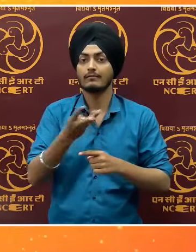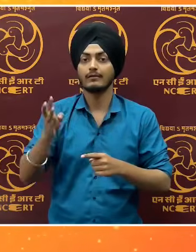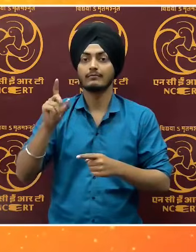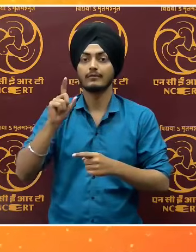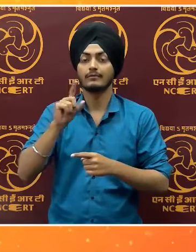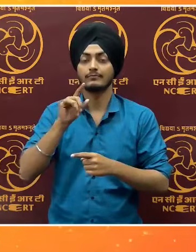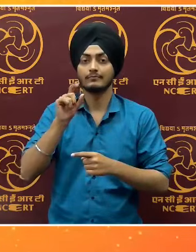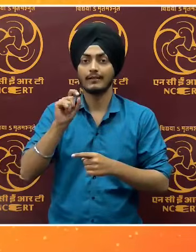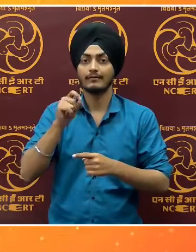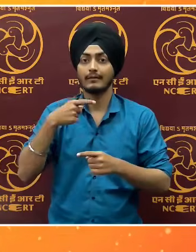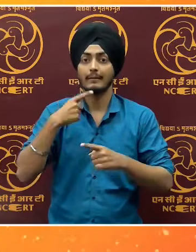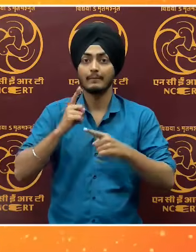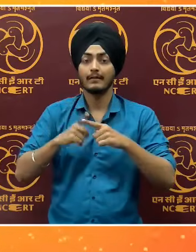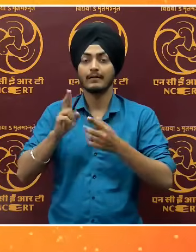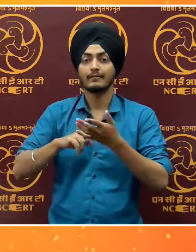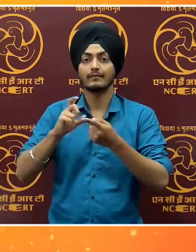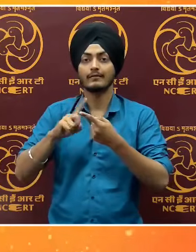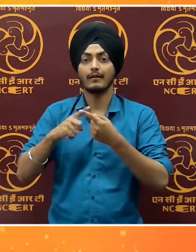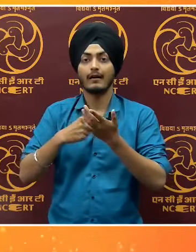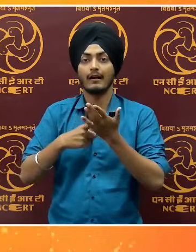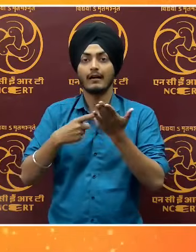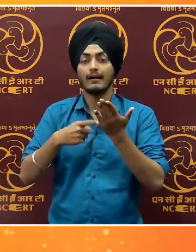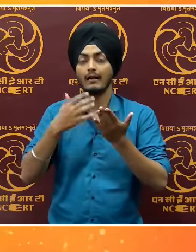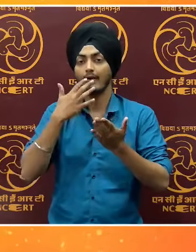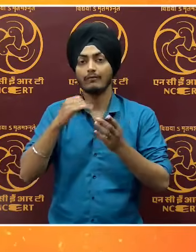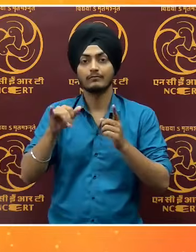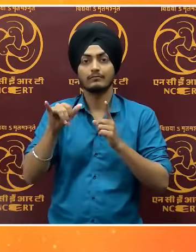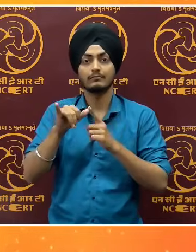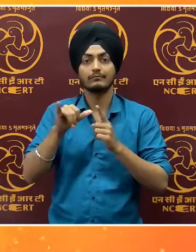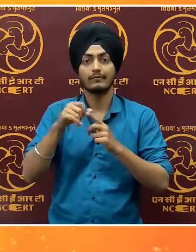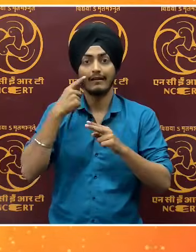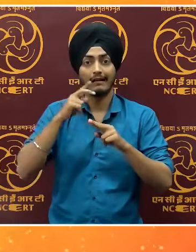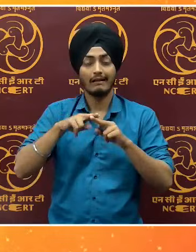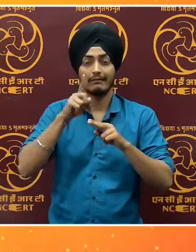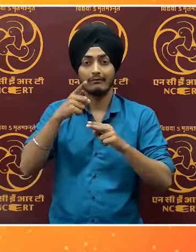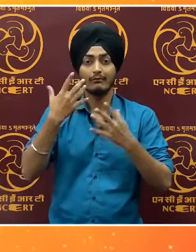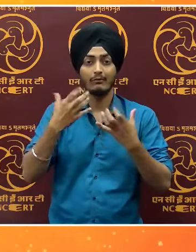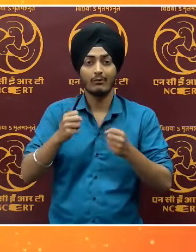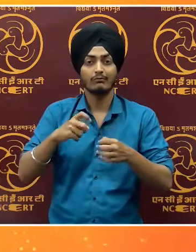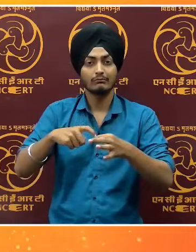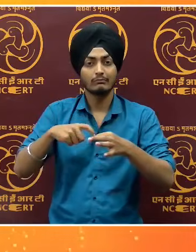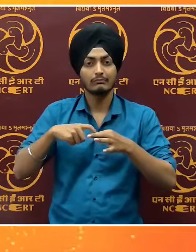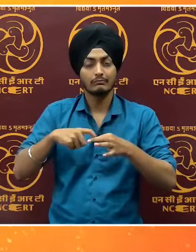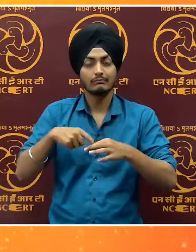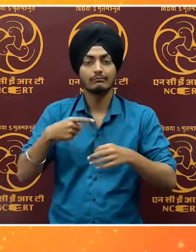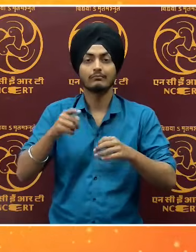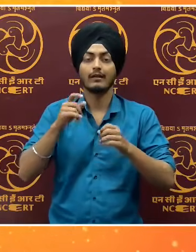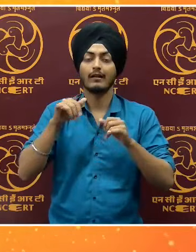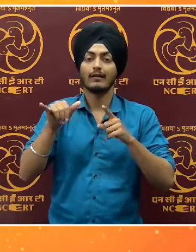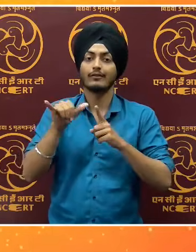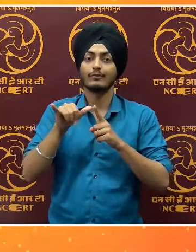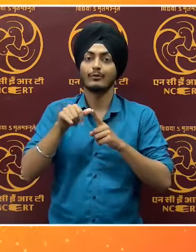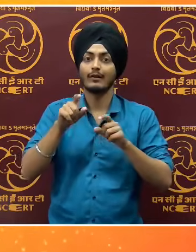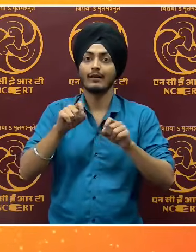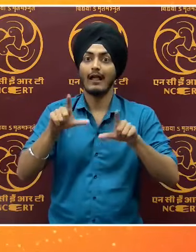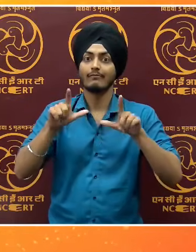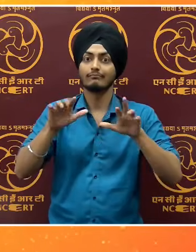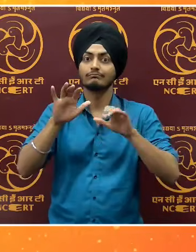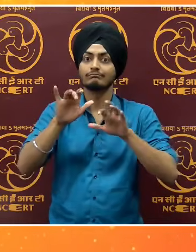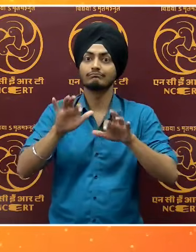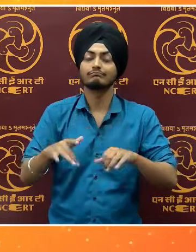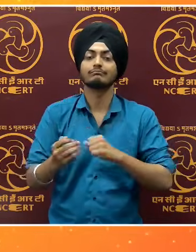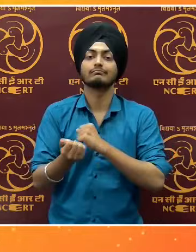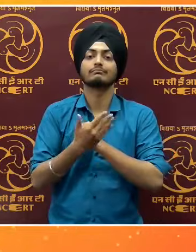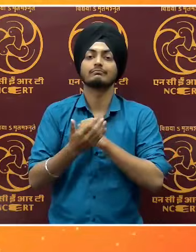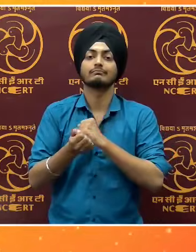is NCERT Official. In the live chat box, raise your questions, queries till 4 o'clock, and our expert, he'll be more